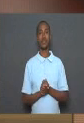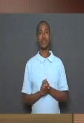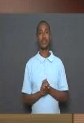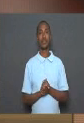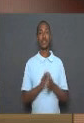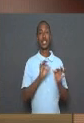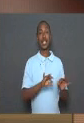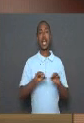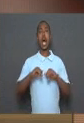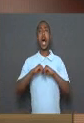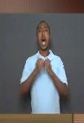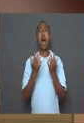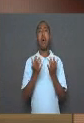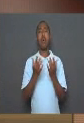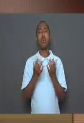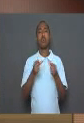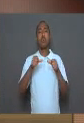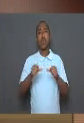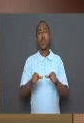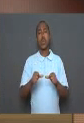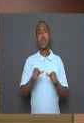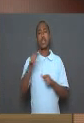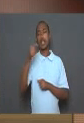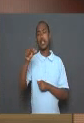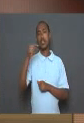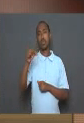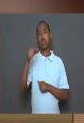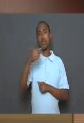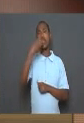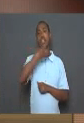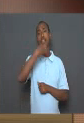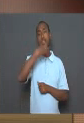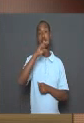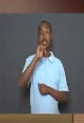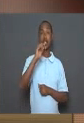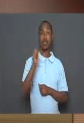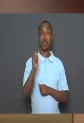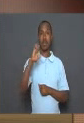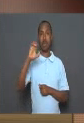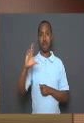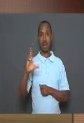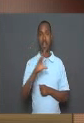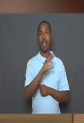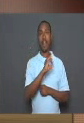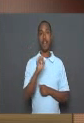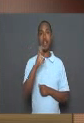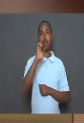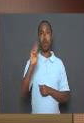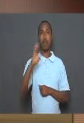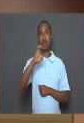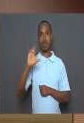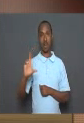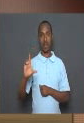Regardless of how long the test tubes are heated, the sodium chloride and